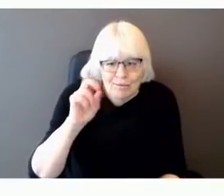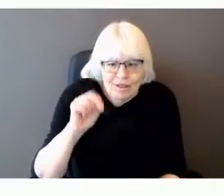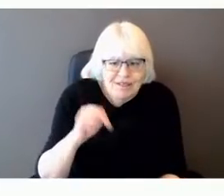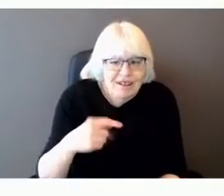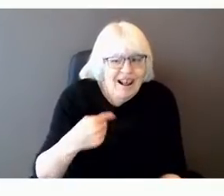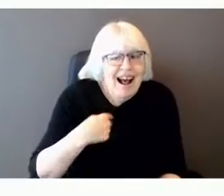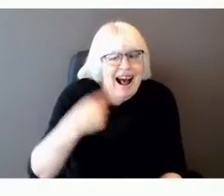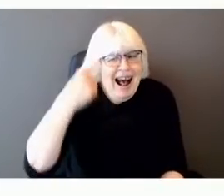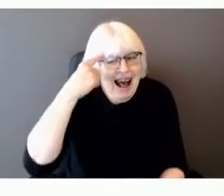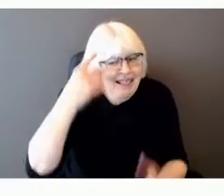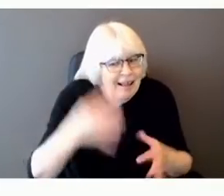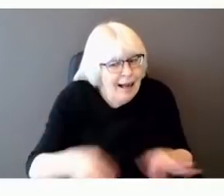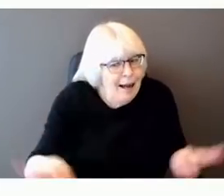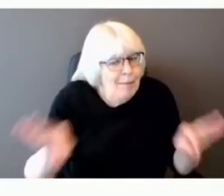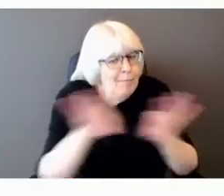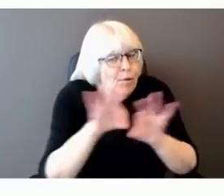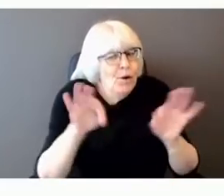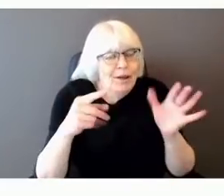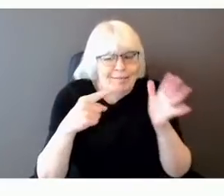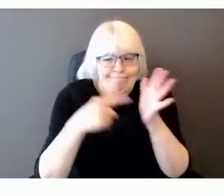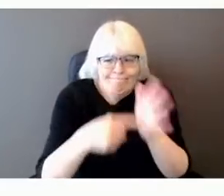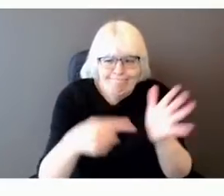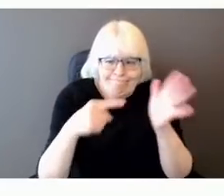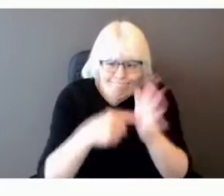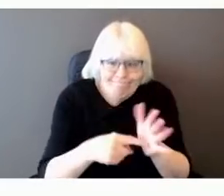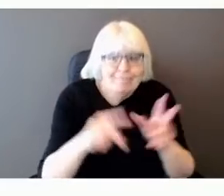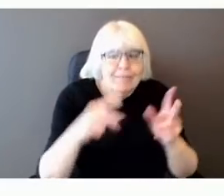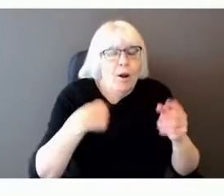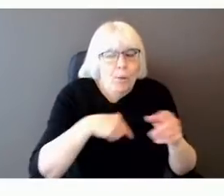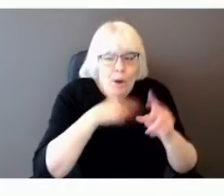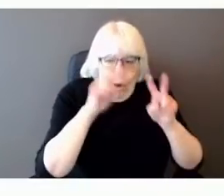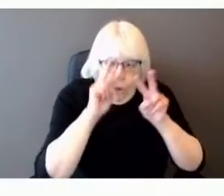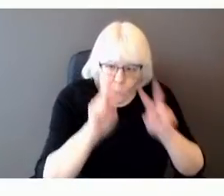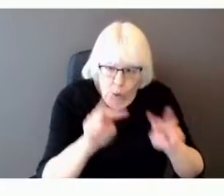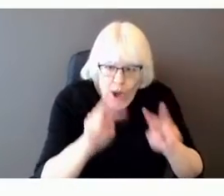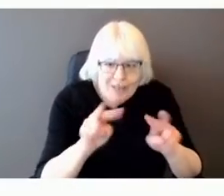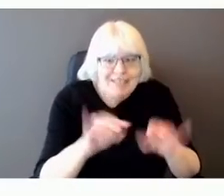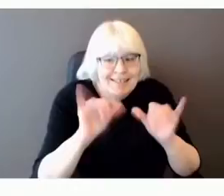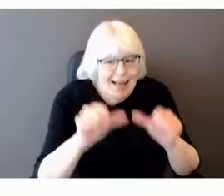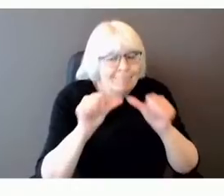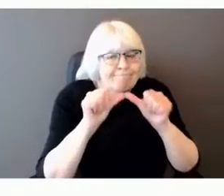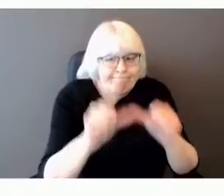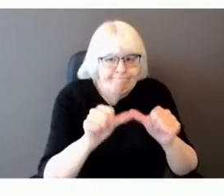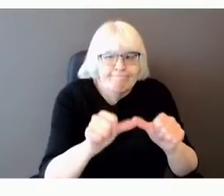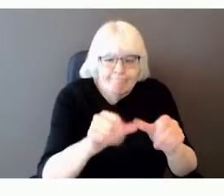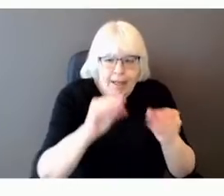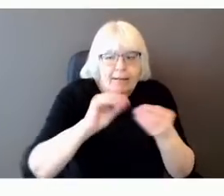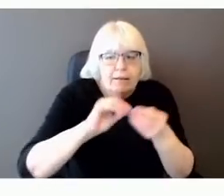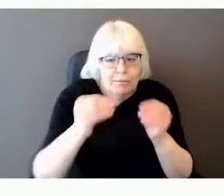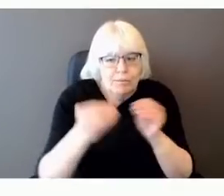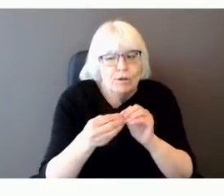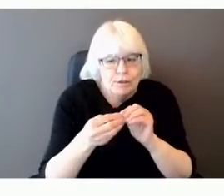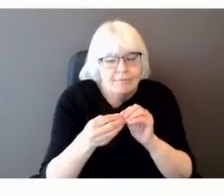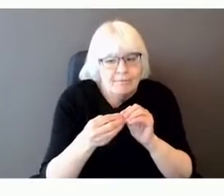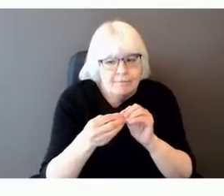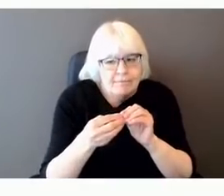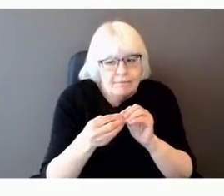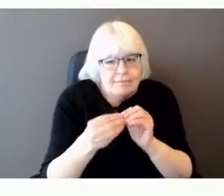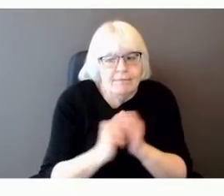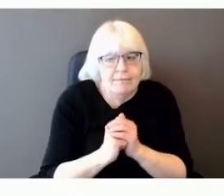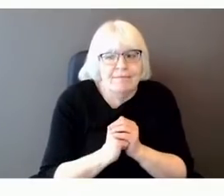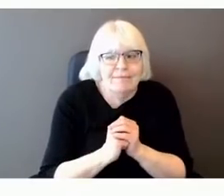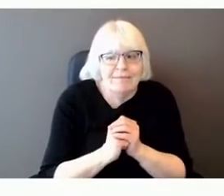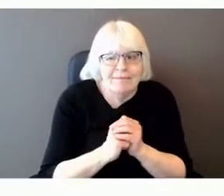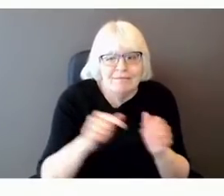before, we continue to monitor. So the COVID-19 situation has continued to evolve over the past